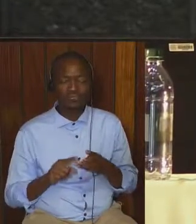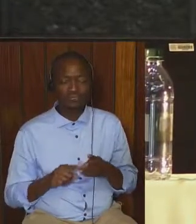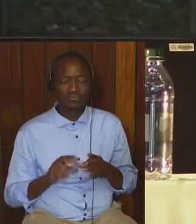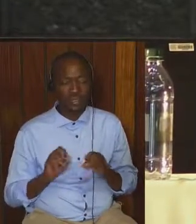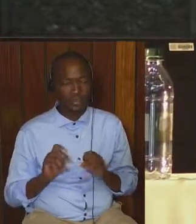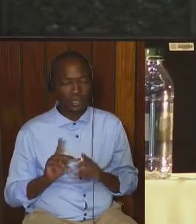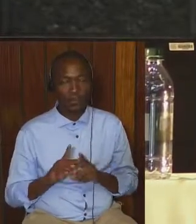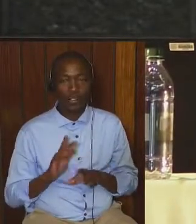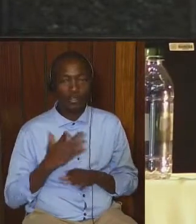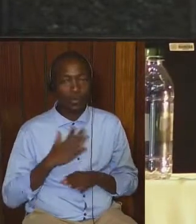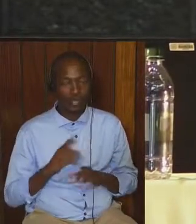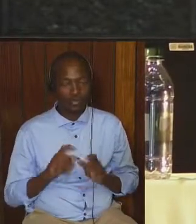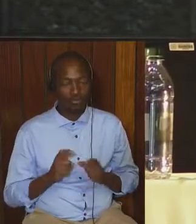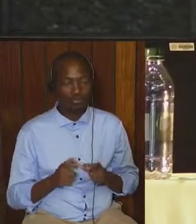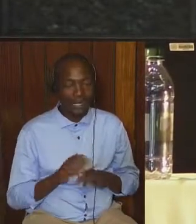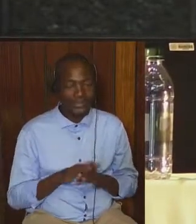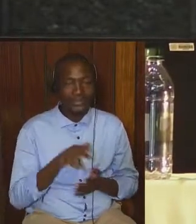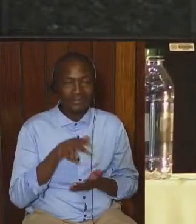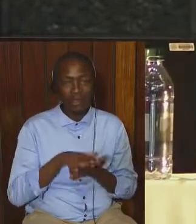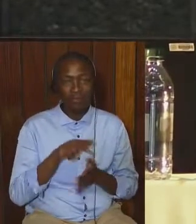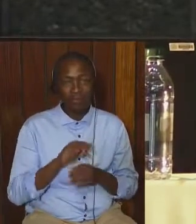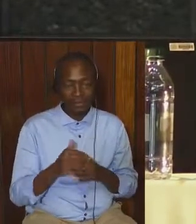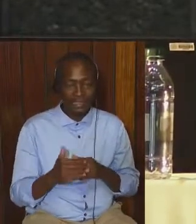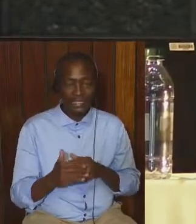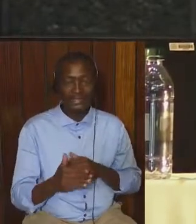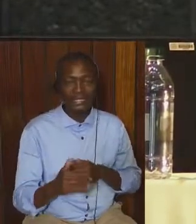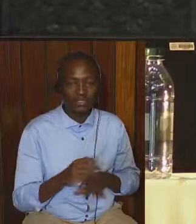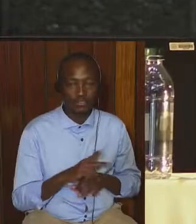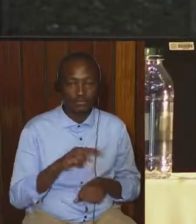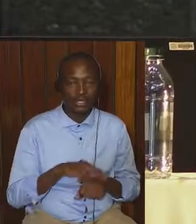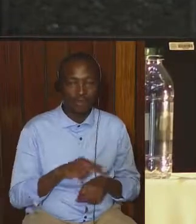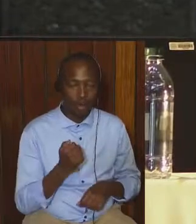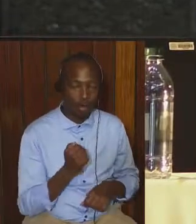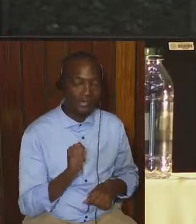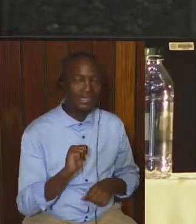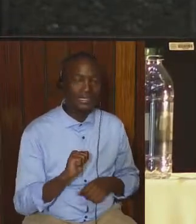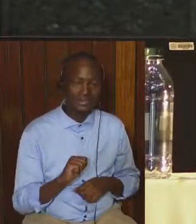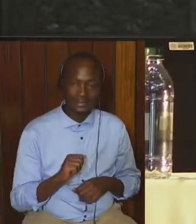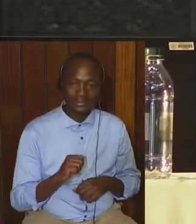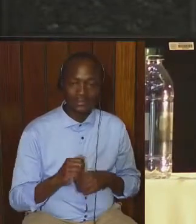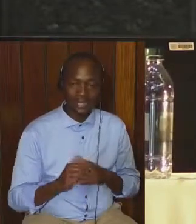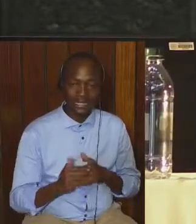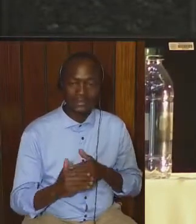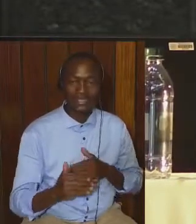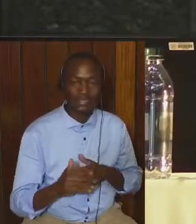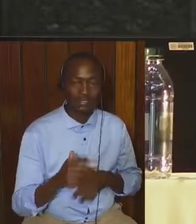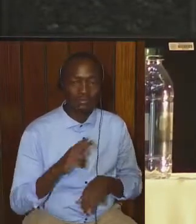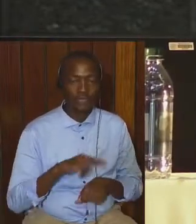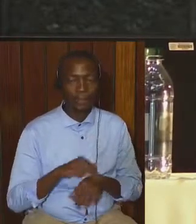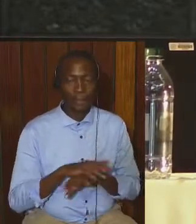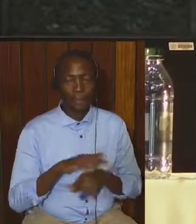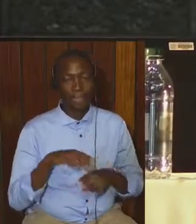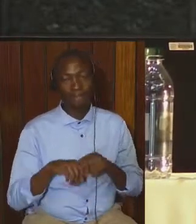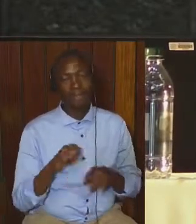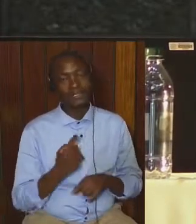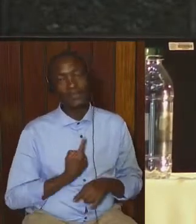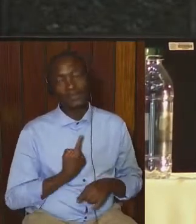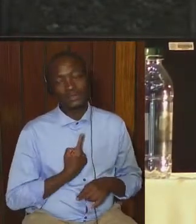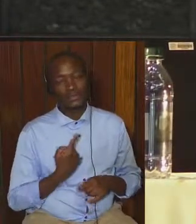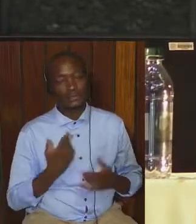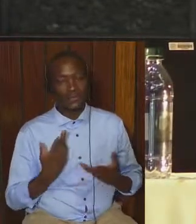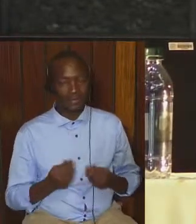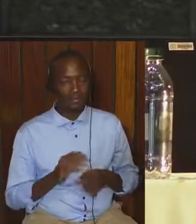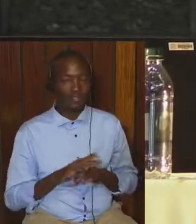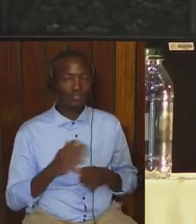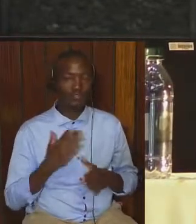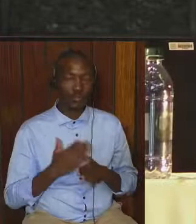to rush into approving the extension of time or rejecting the extension of time and find ourselves now having to deal with